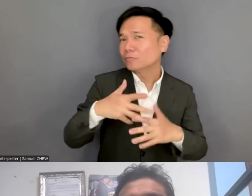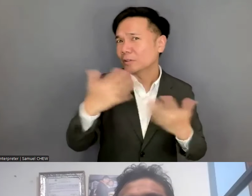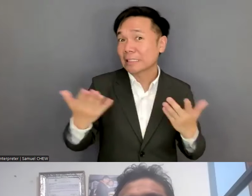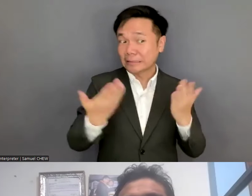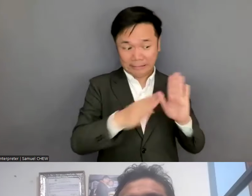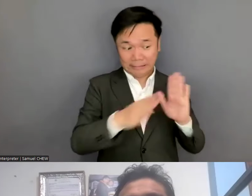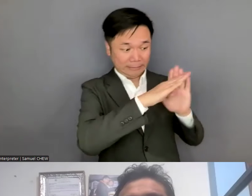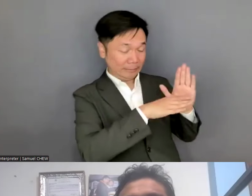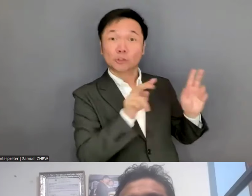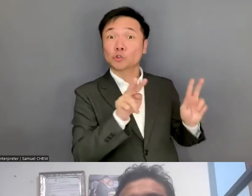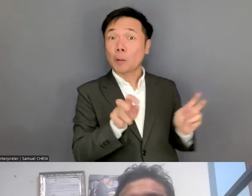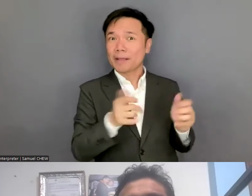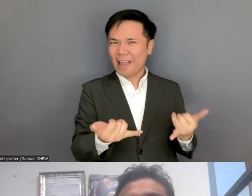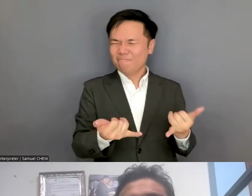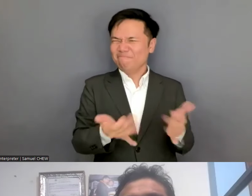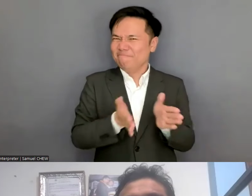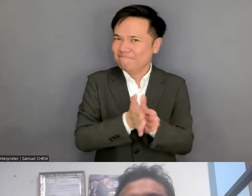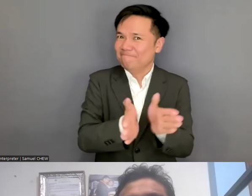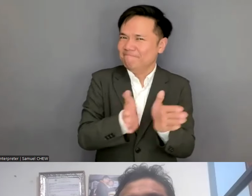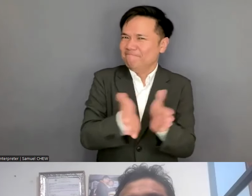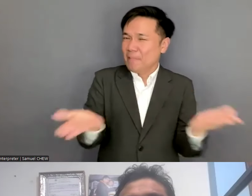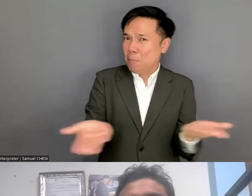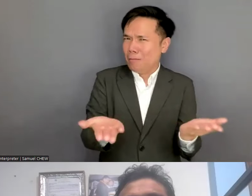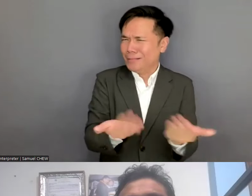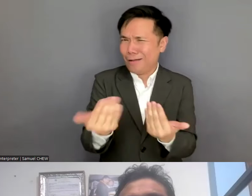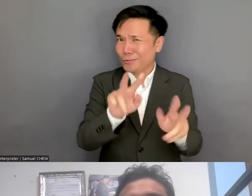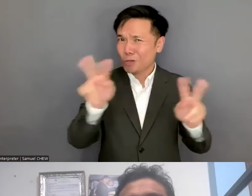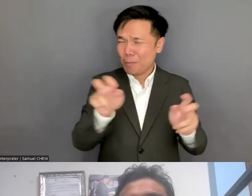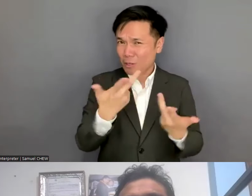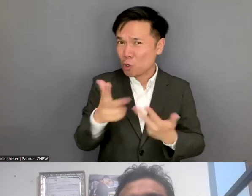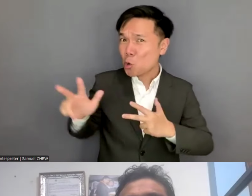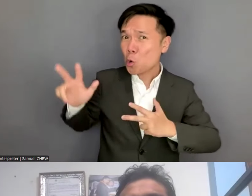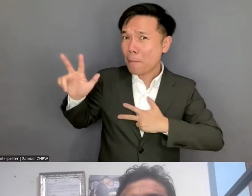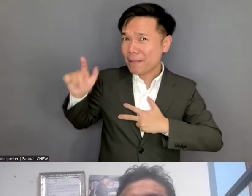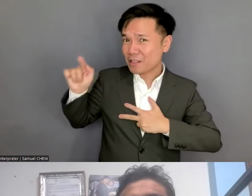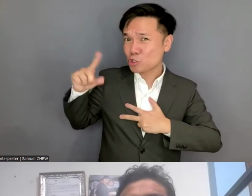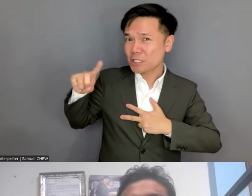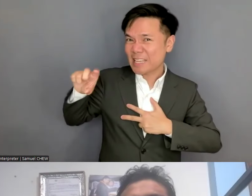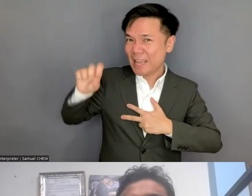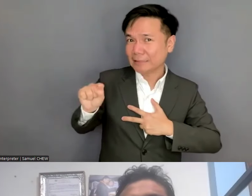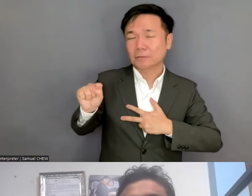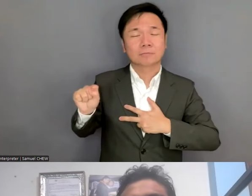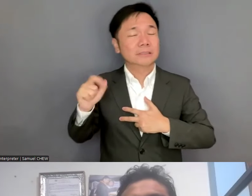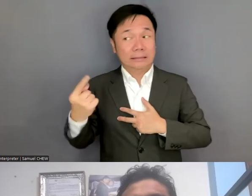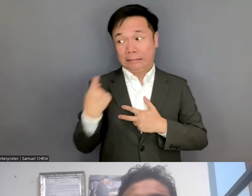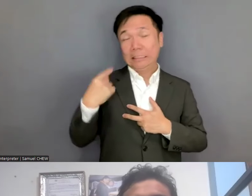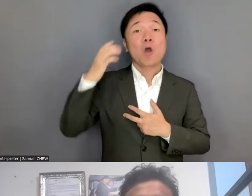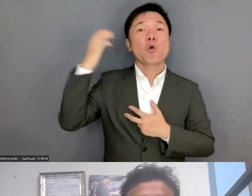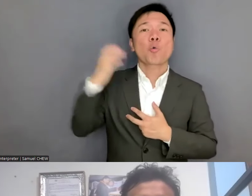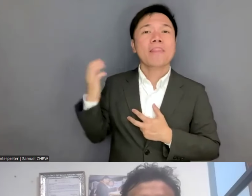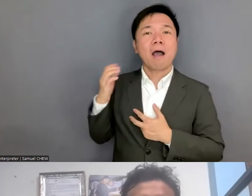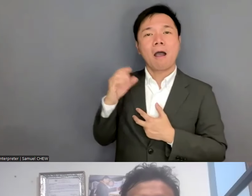of conversation related to this commitment aspect that we heard Greta talk about a little earlier, and what this